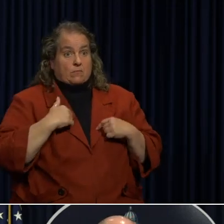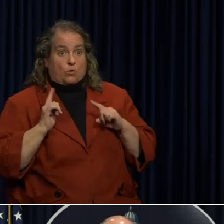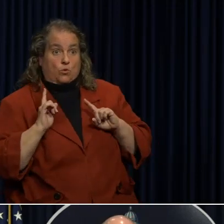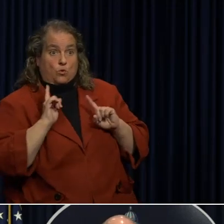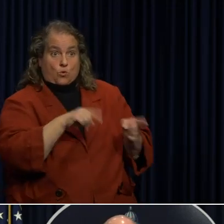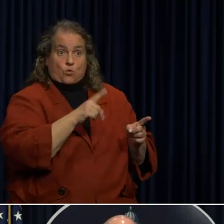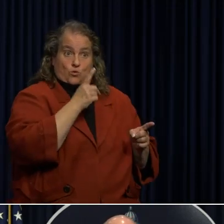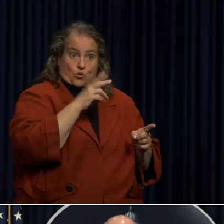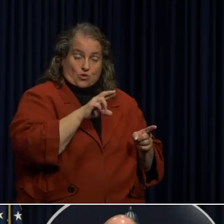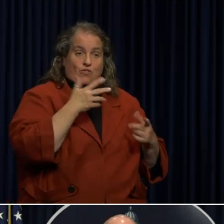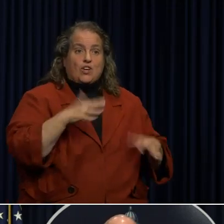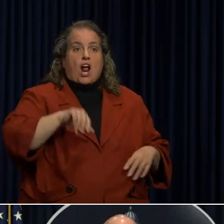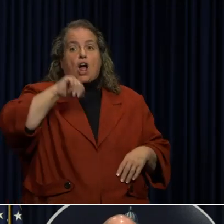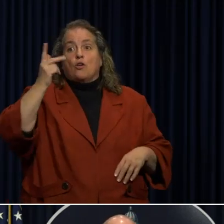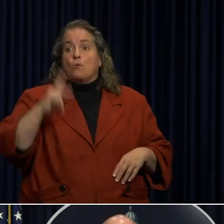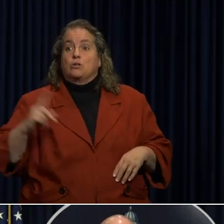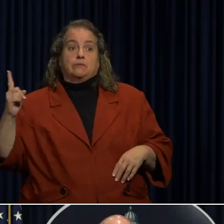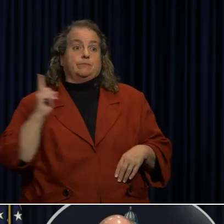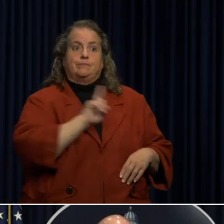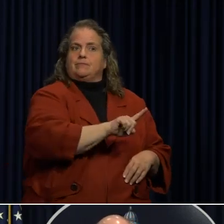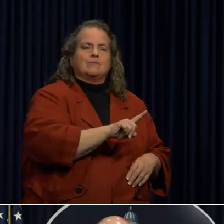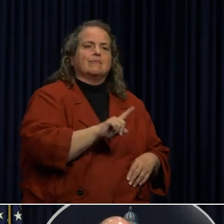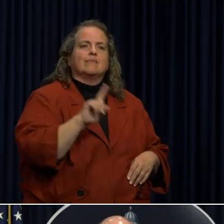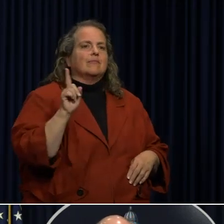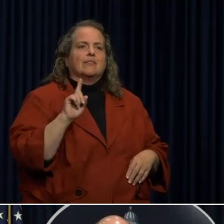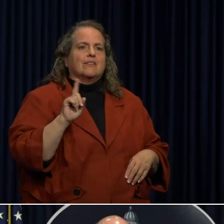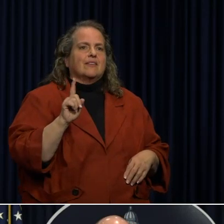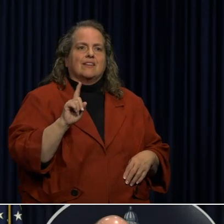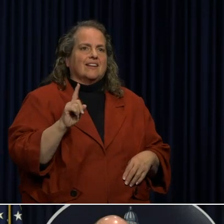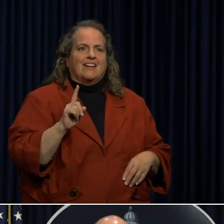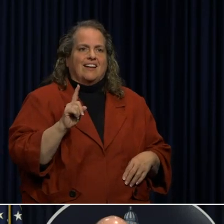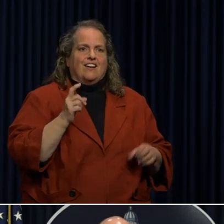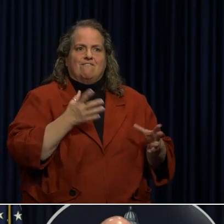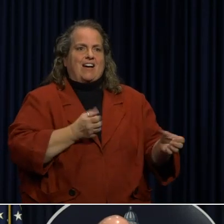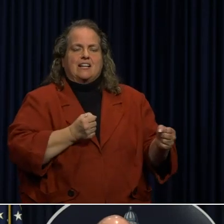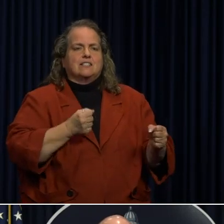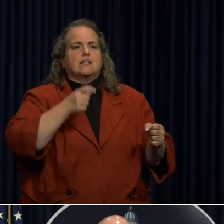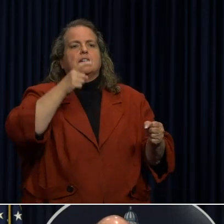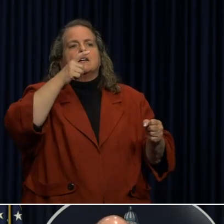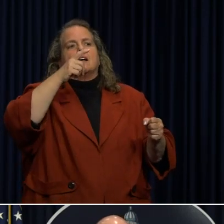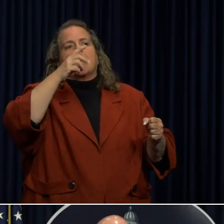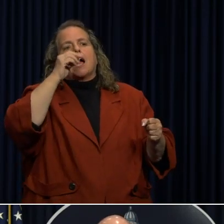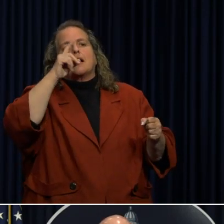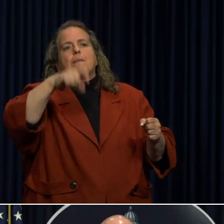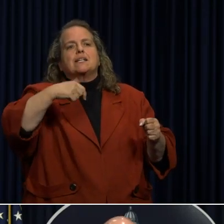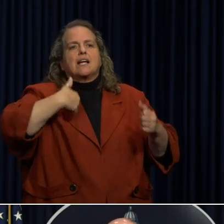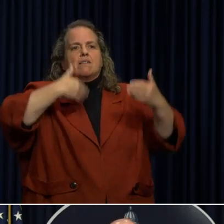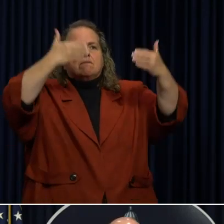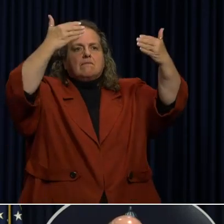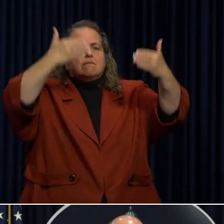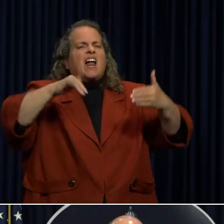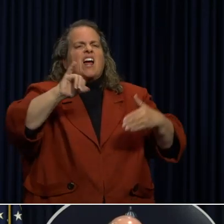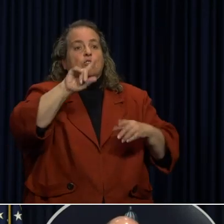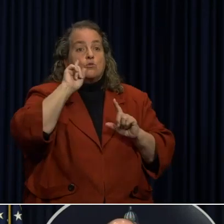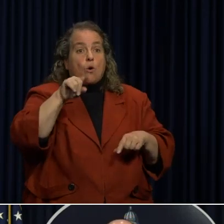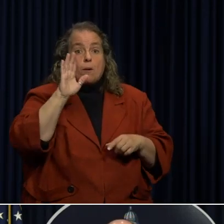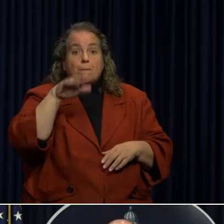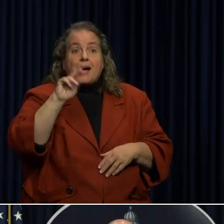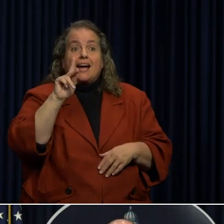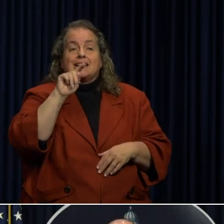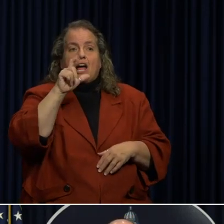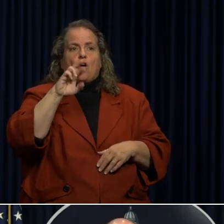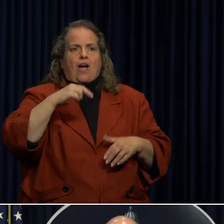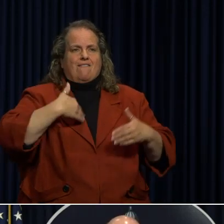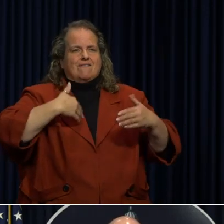processes, by also installing barriers where there's a plexiglass barrier between people, like when you go to a bank teller